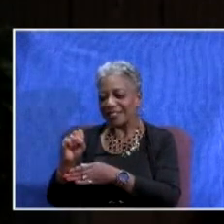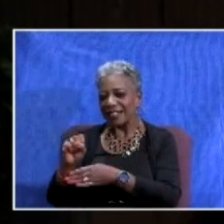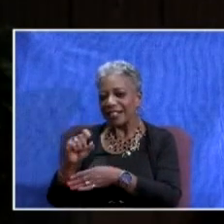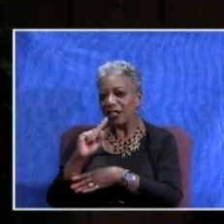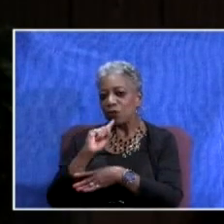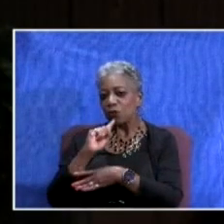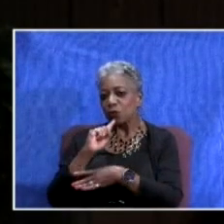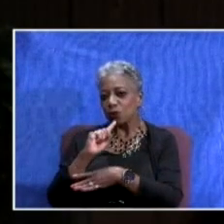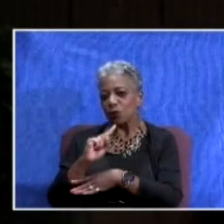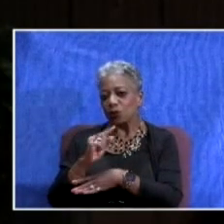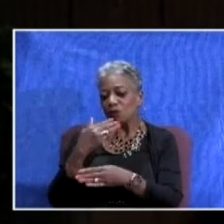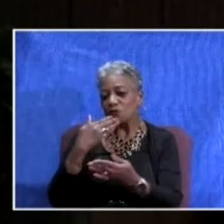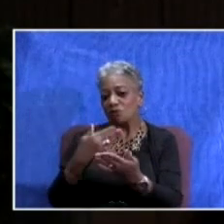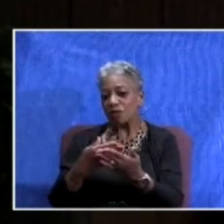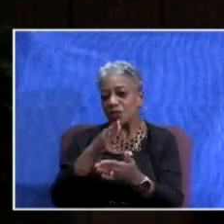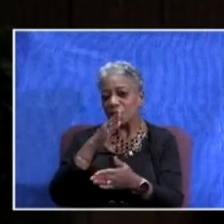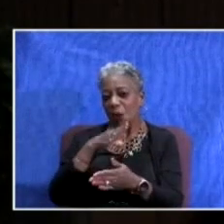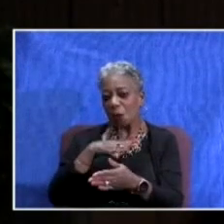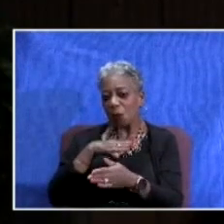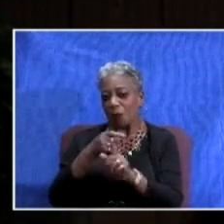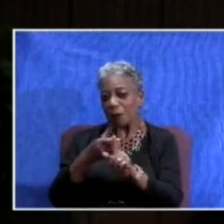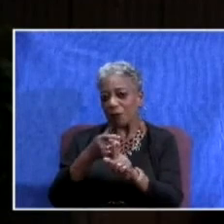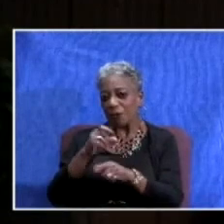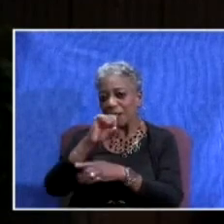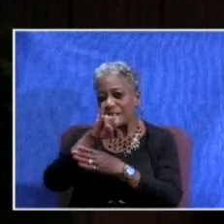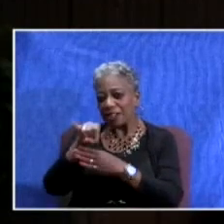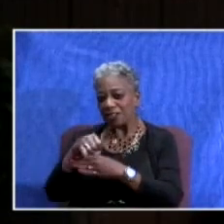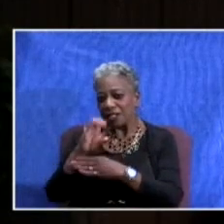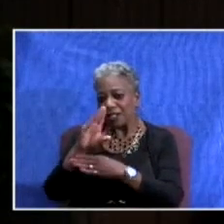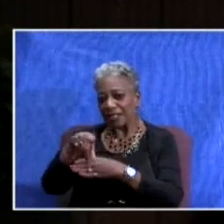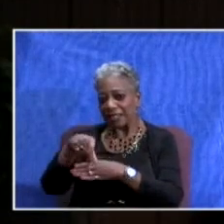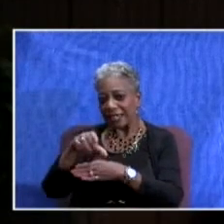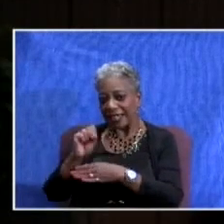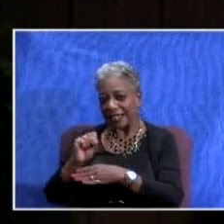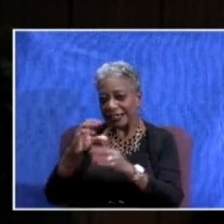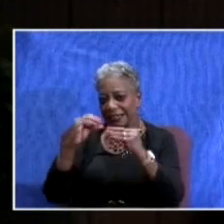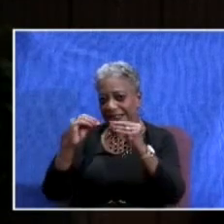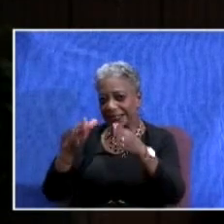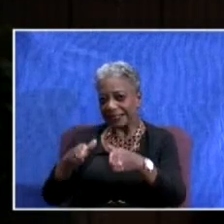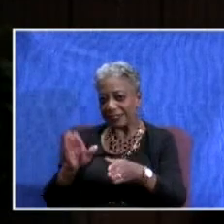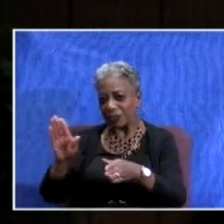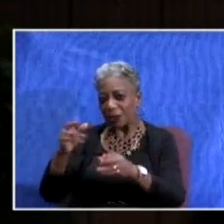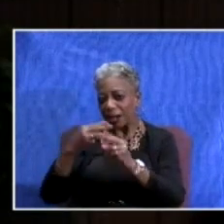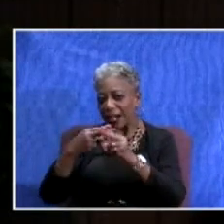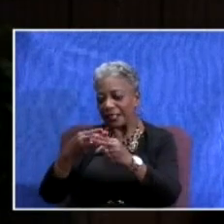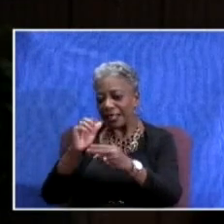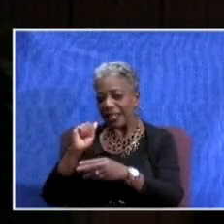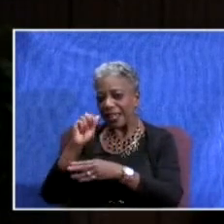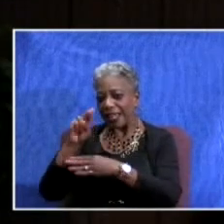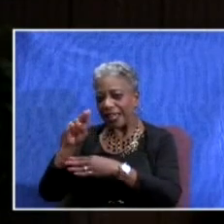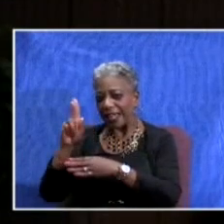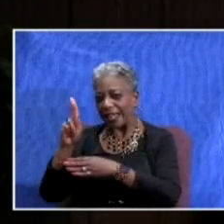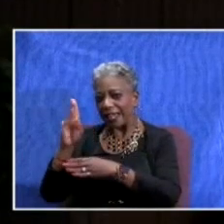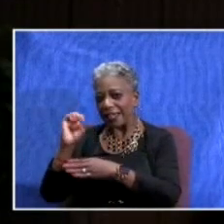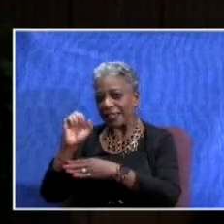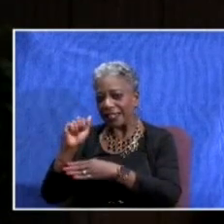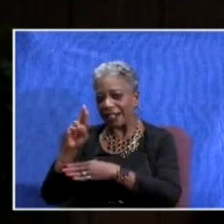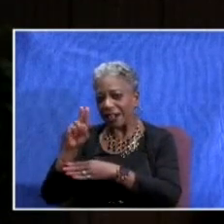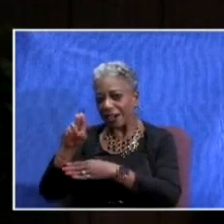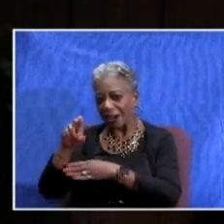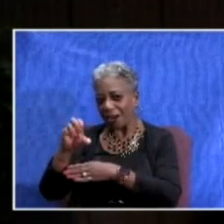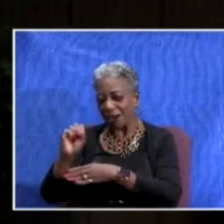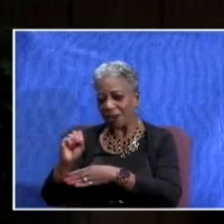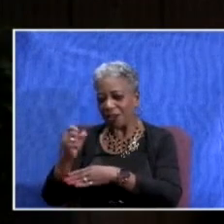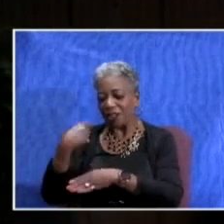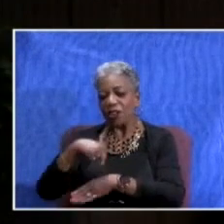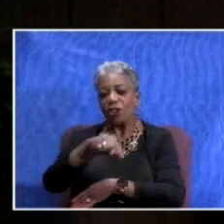teacher. Prayer for Julie Dyson and family in the recent loss of her brother, Kenneth. Let us